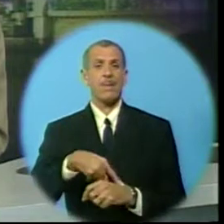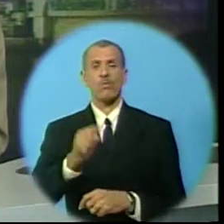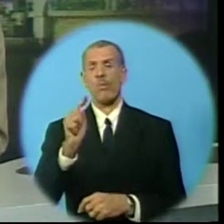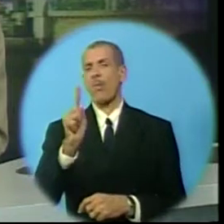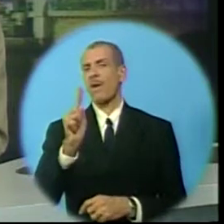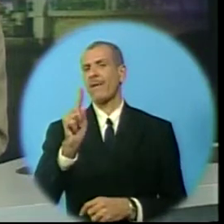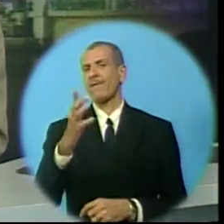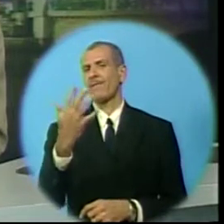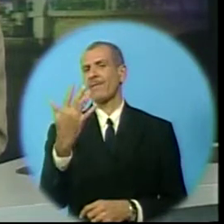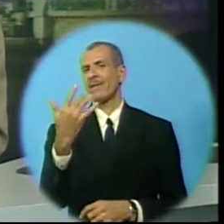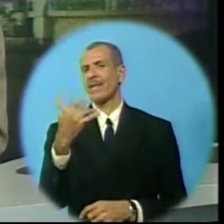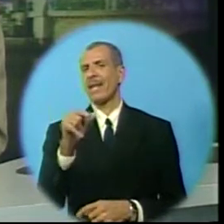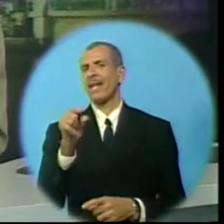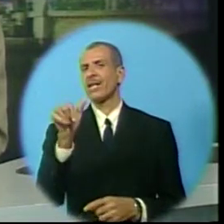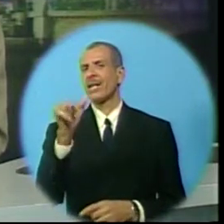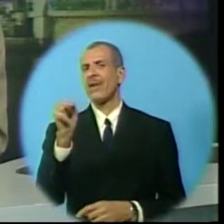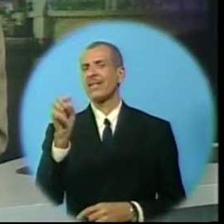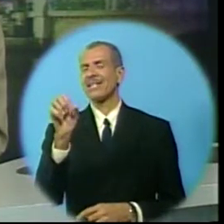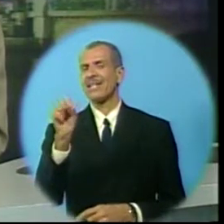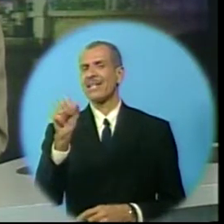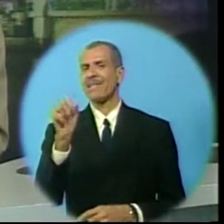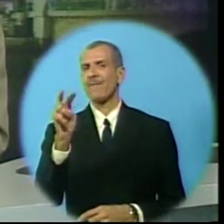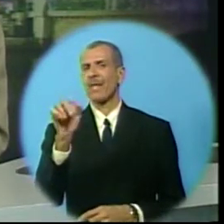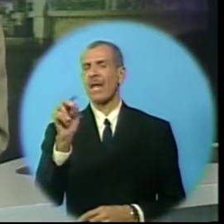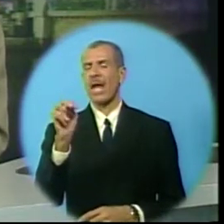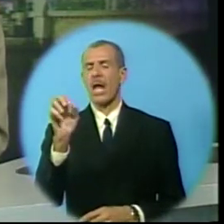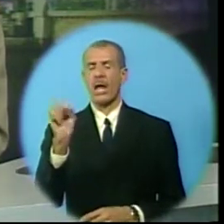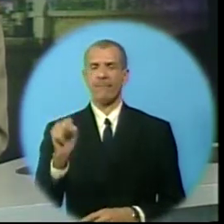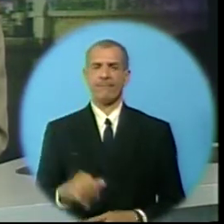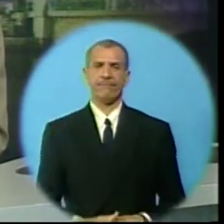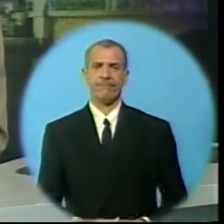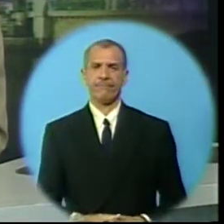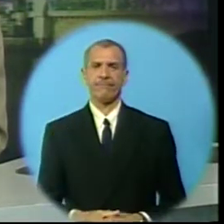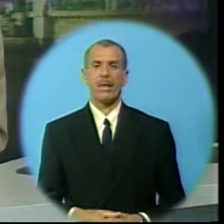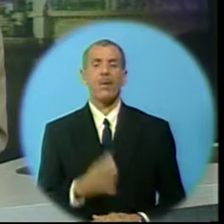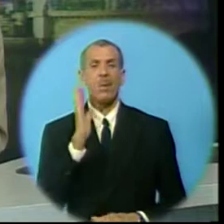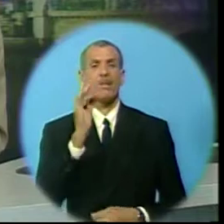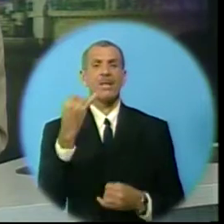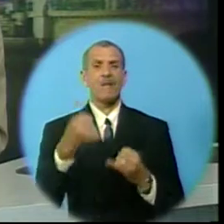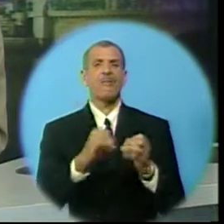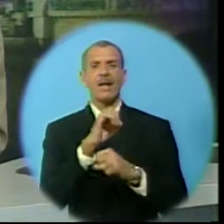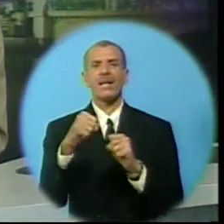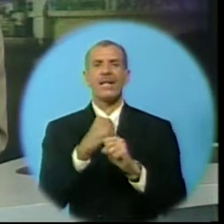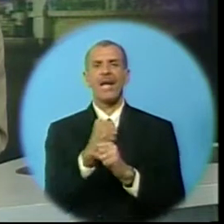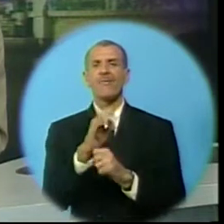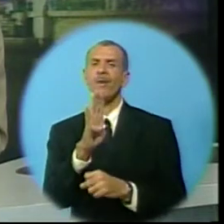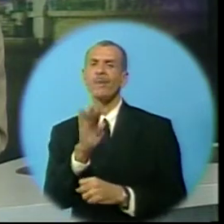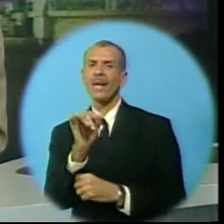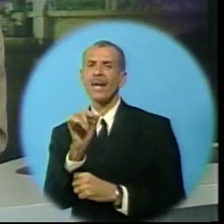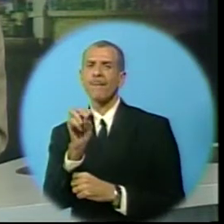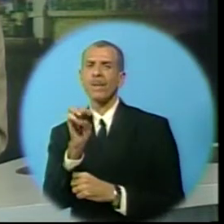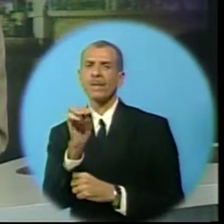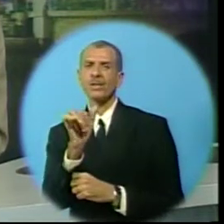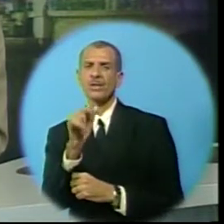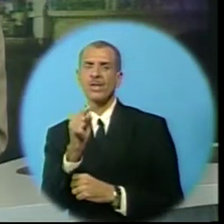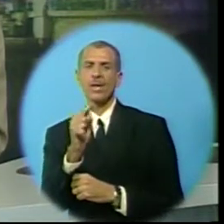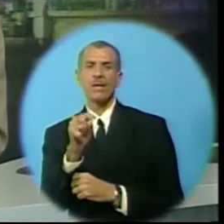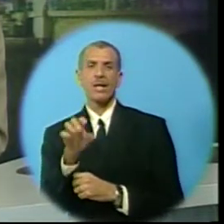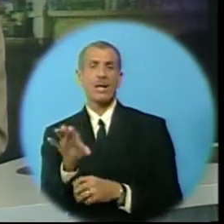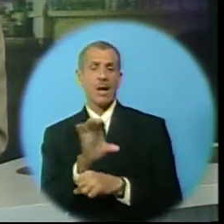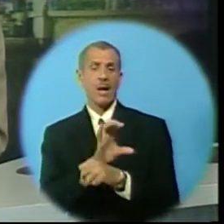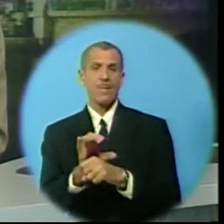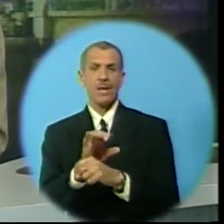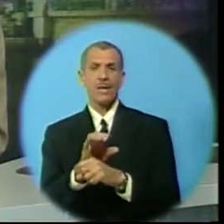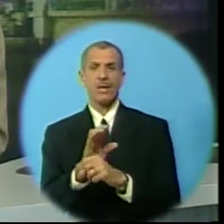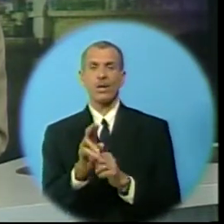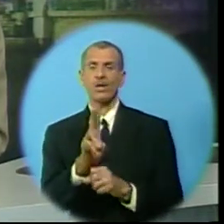1:15 p.m. at the Garrison Savannah. It's going to be the final year the Badminton in the Caribbean Tour from the UK is